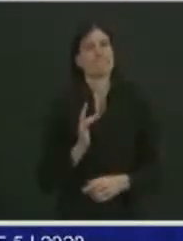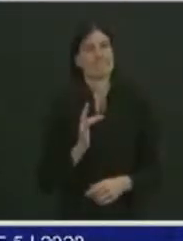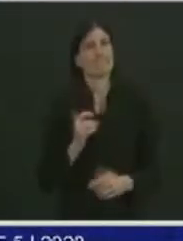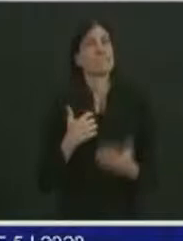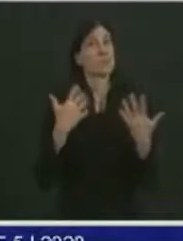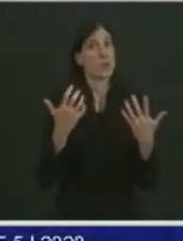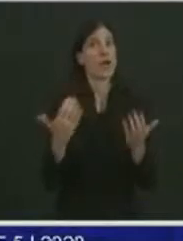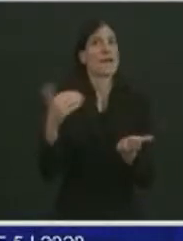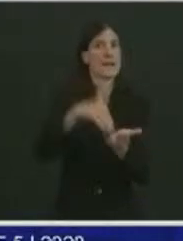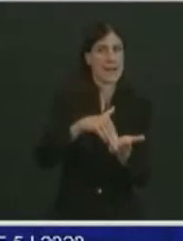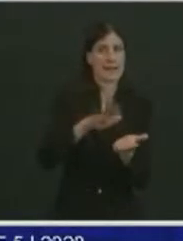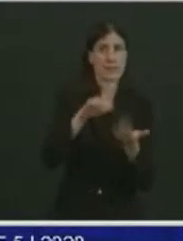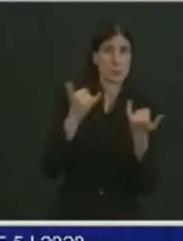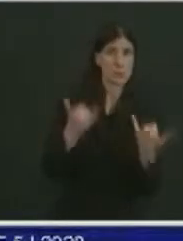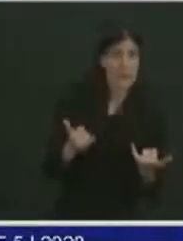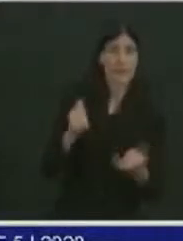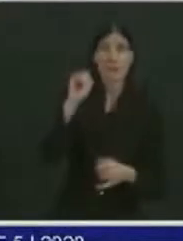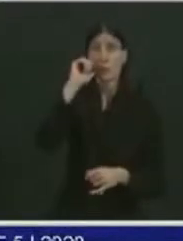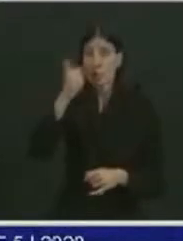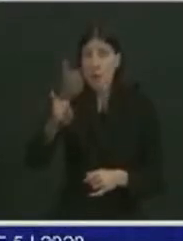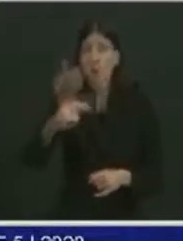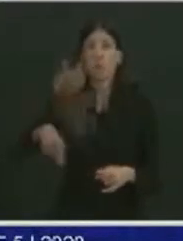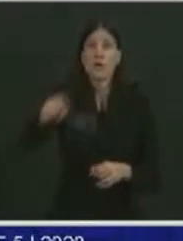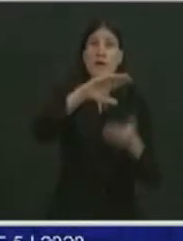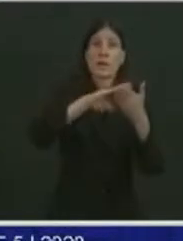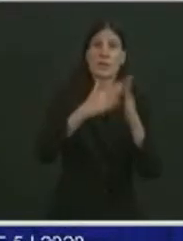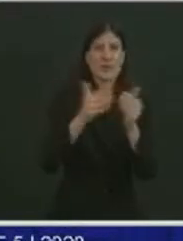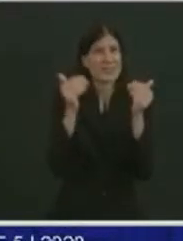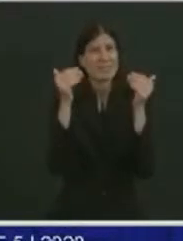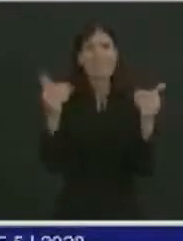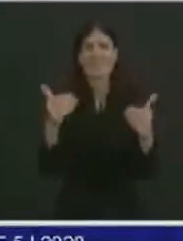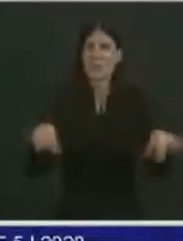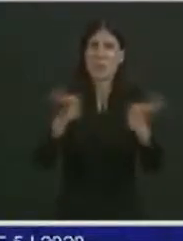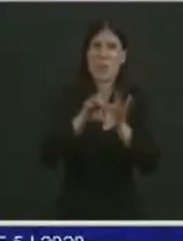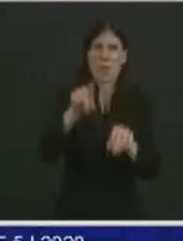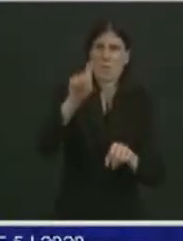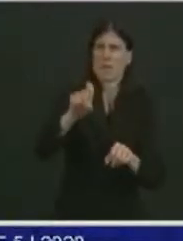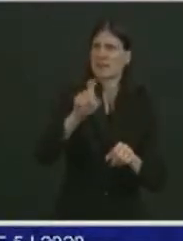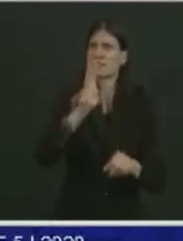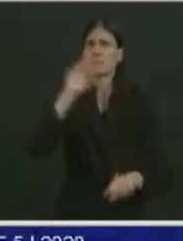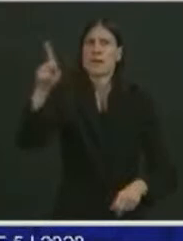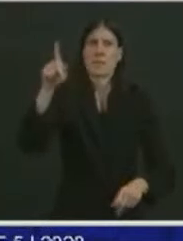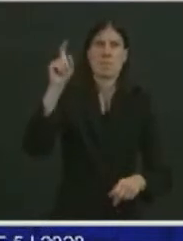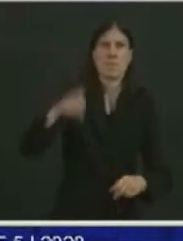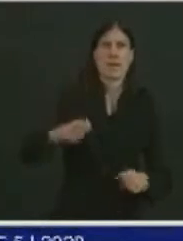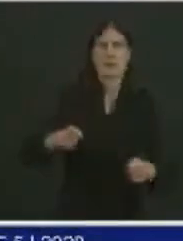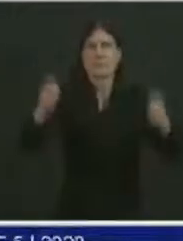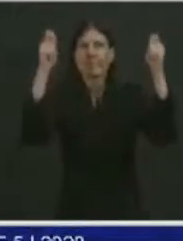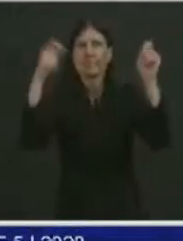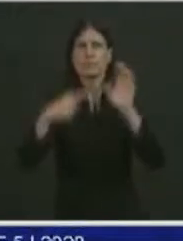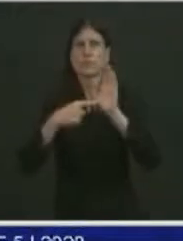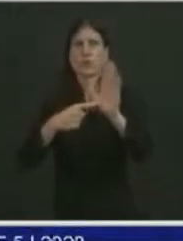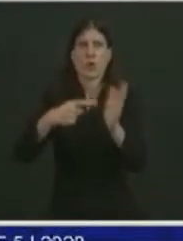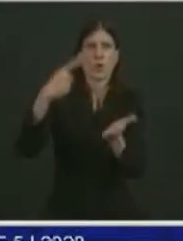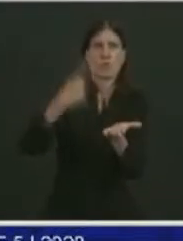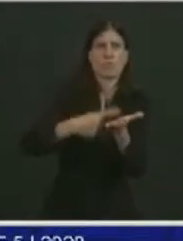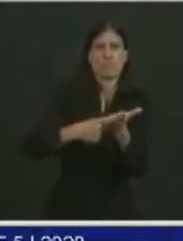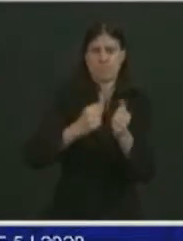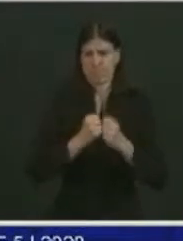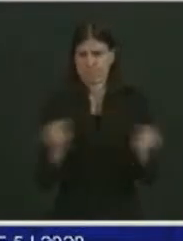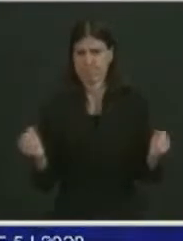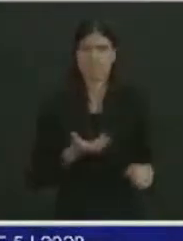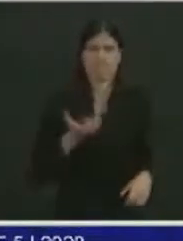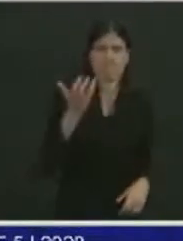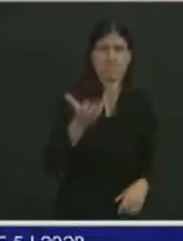activism. And so that is what we're going to have today. I believe these protests, everything I know is that